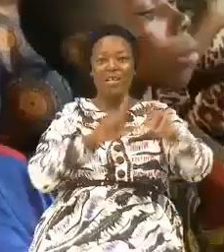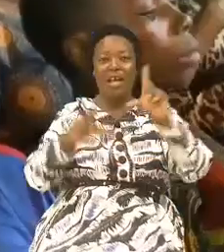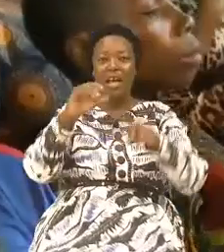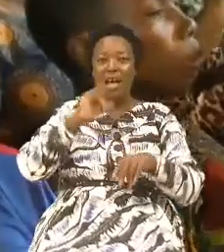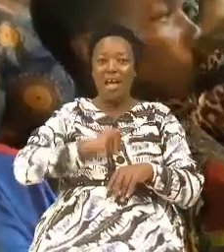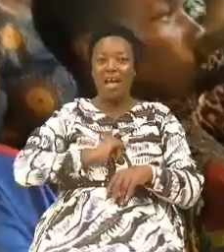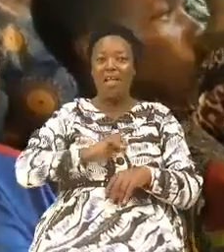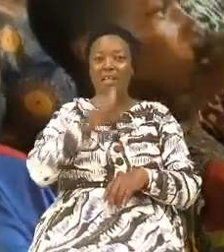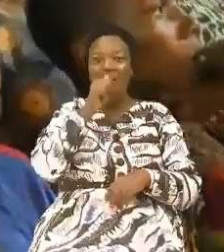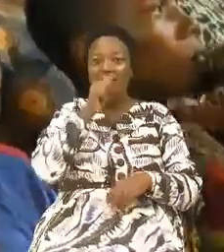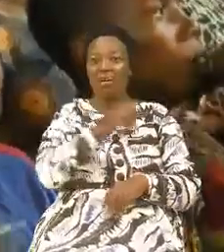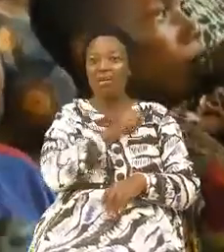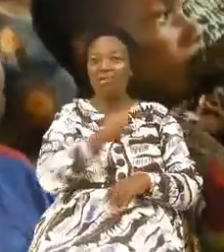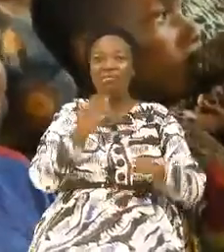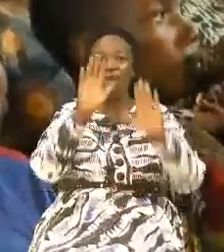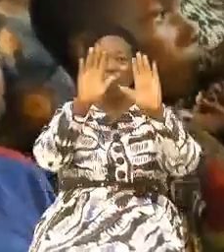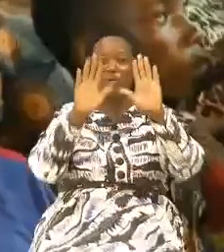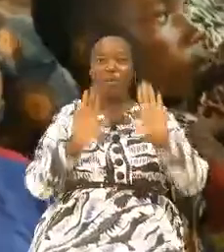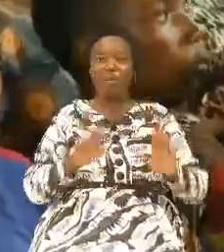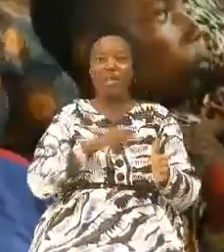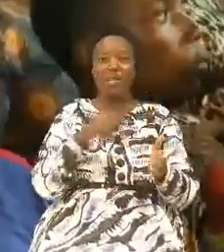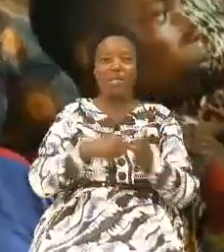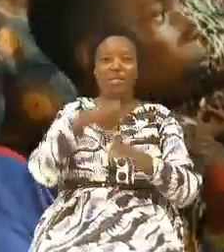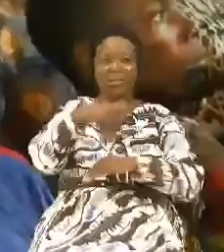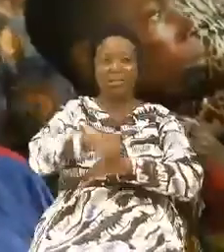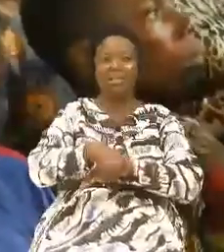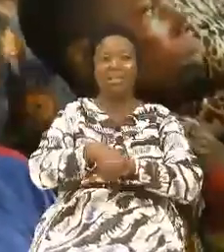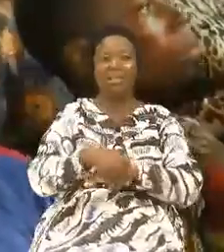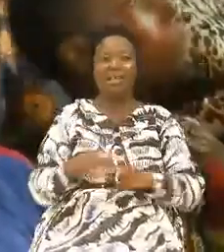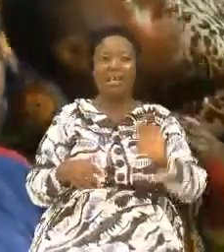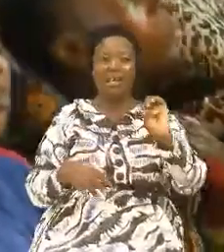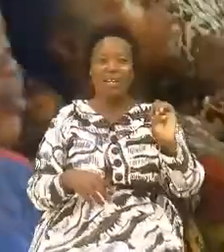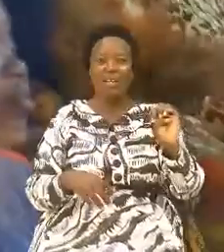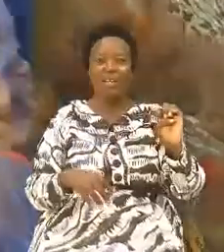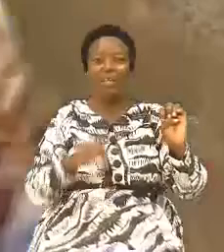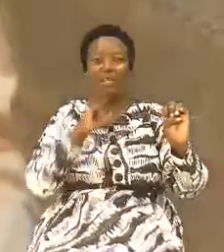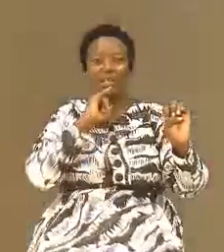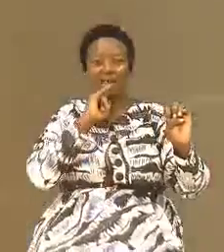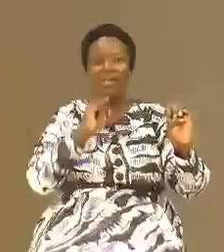tonight. If there is